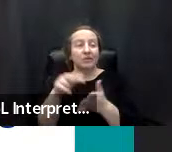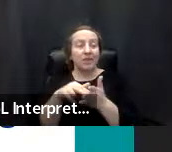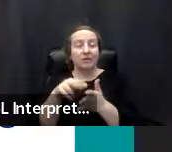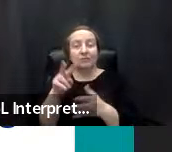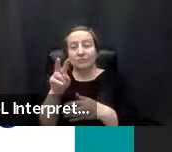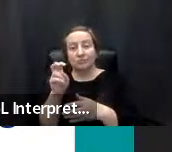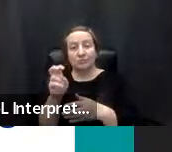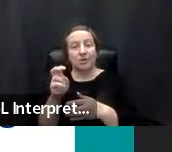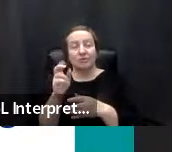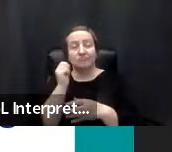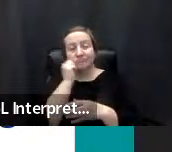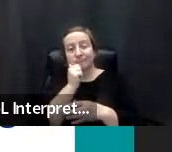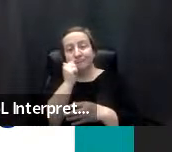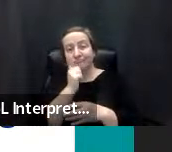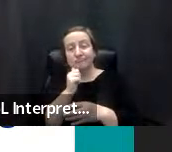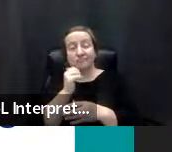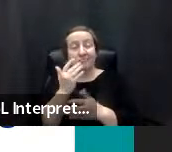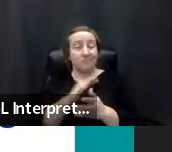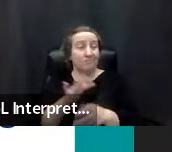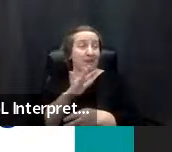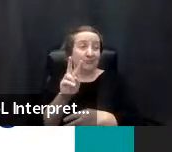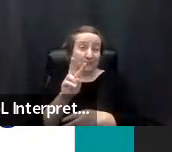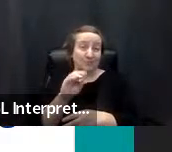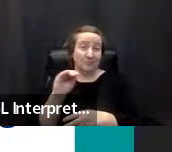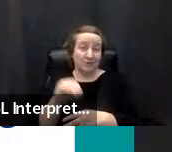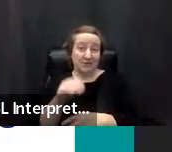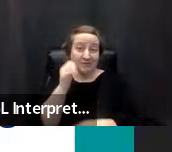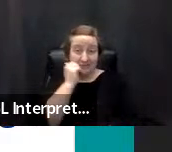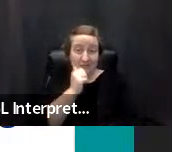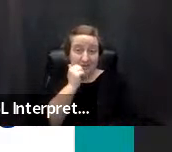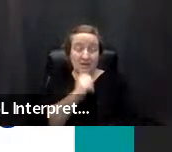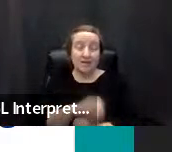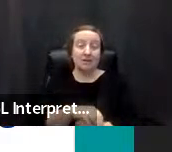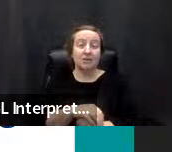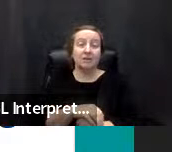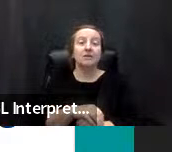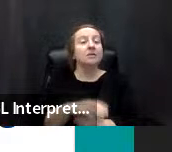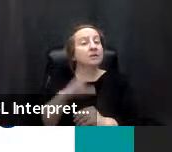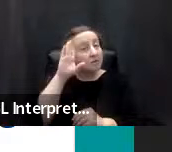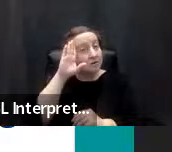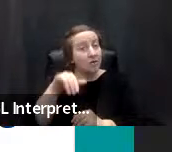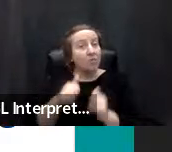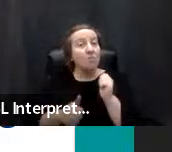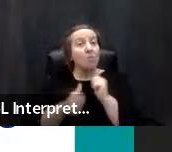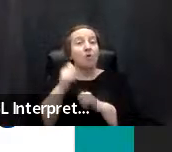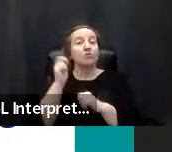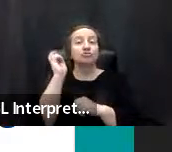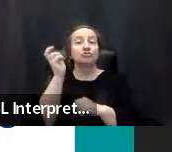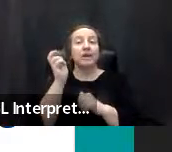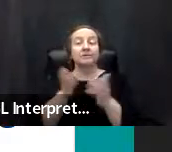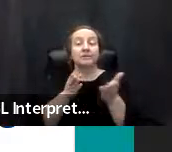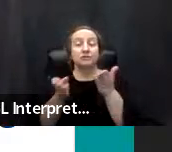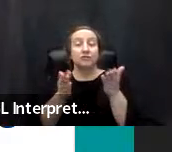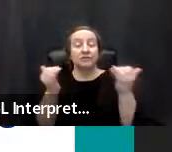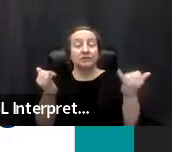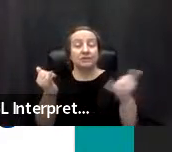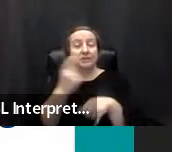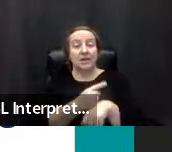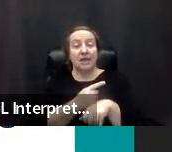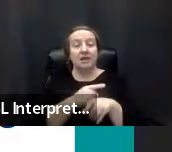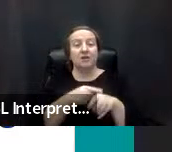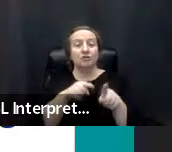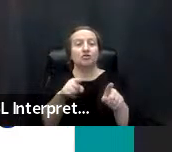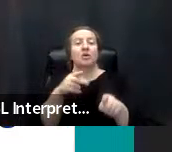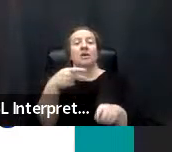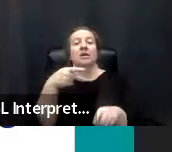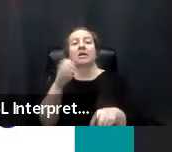basis. That's about 2% on a daily basis. Of note, though, the majority of the transit service provided today is kind of in peak